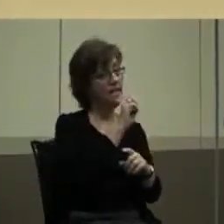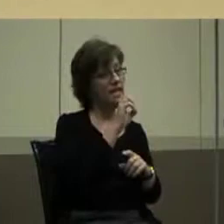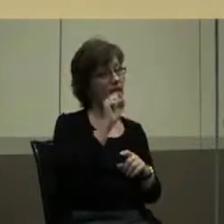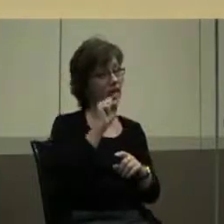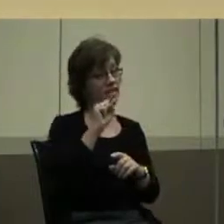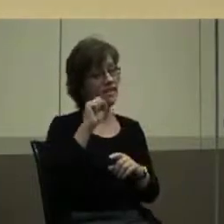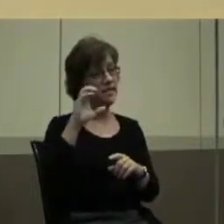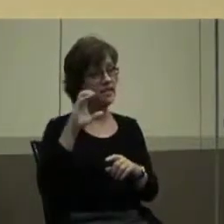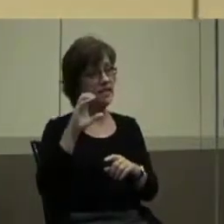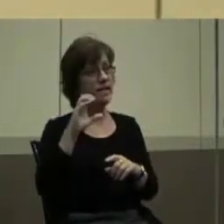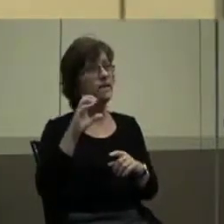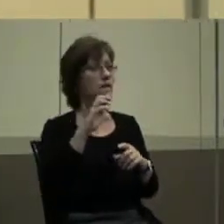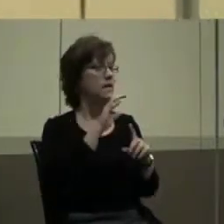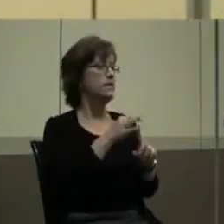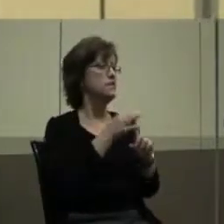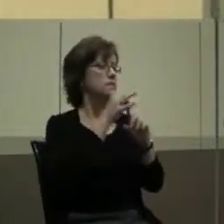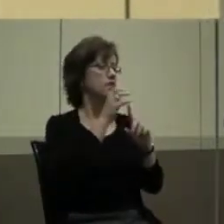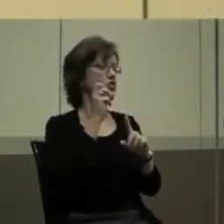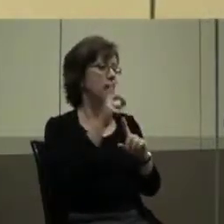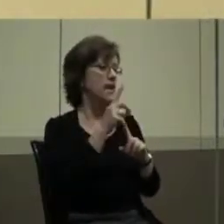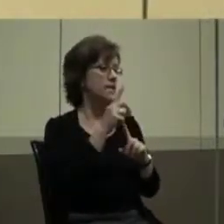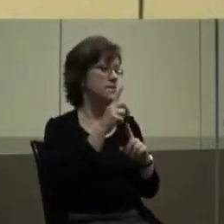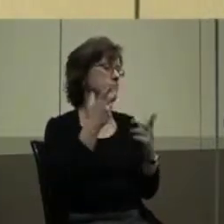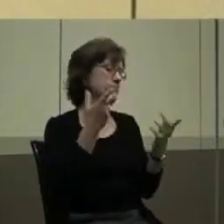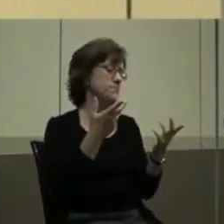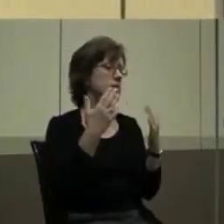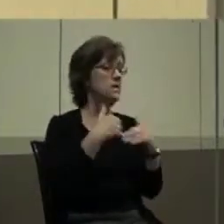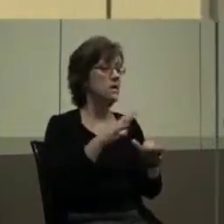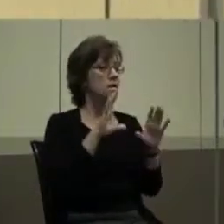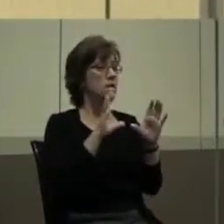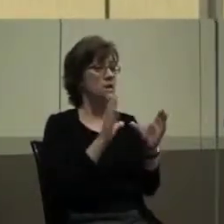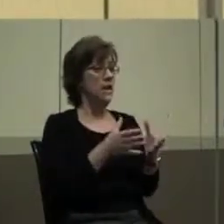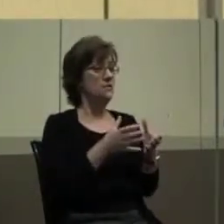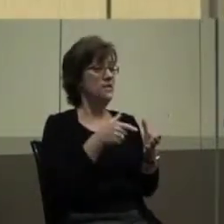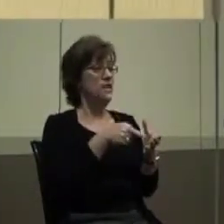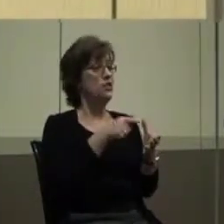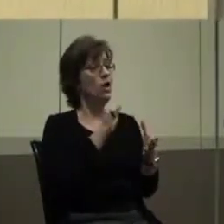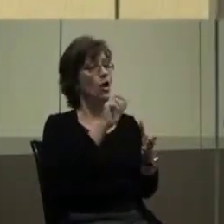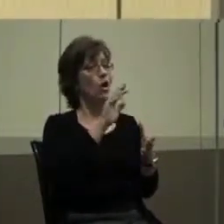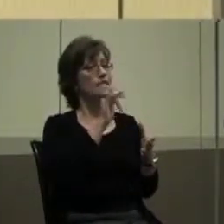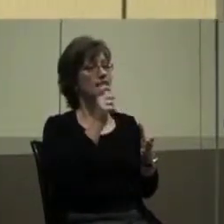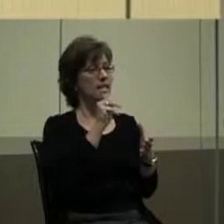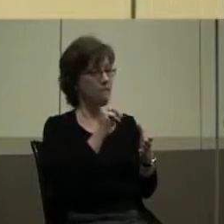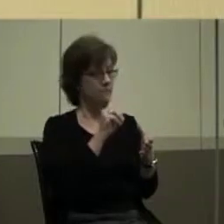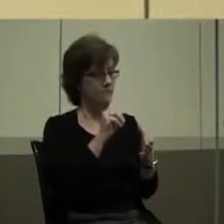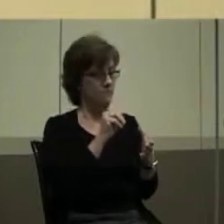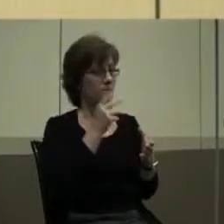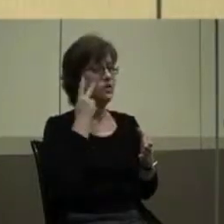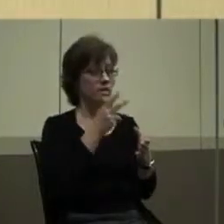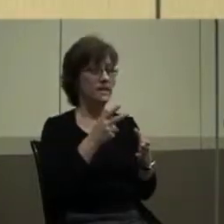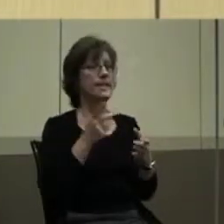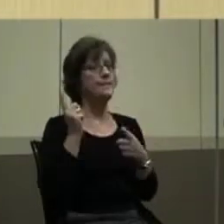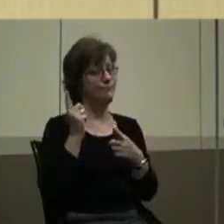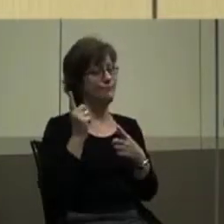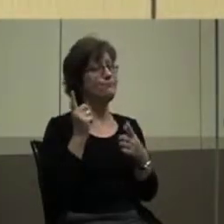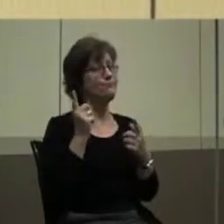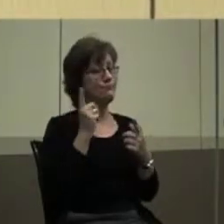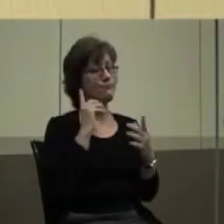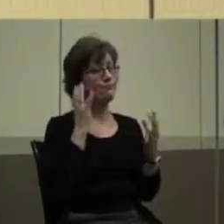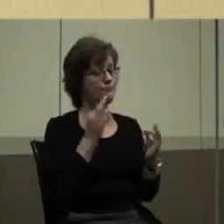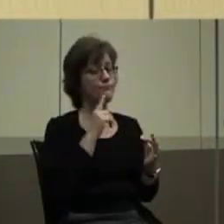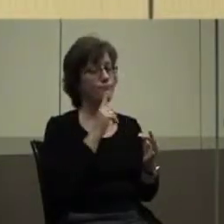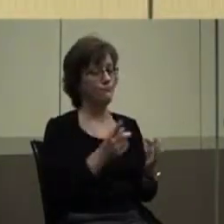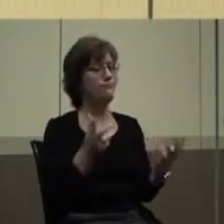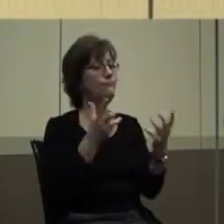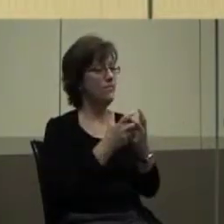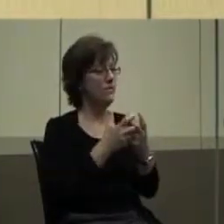SPED, special ed. His classification was autism. And you will see him. He definitely fits the